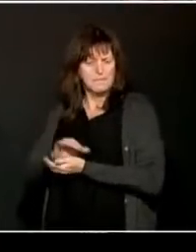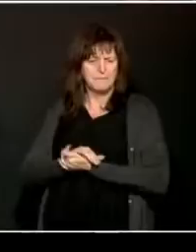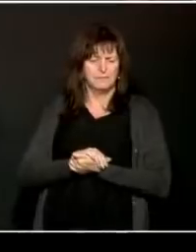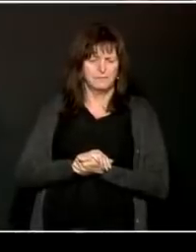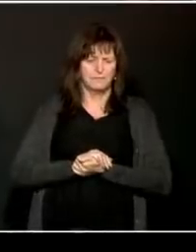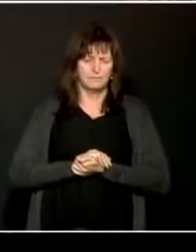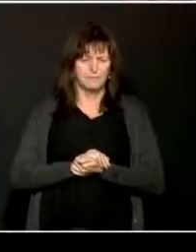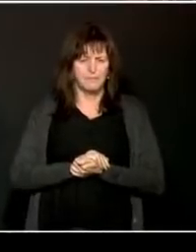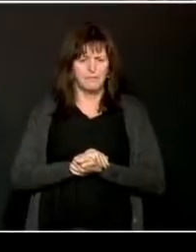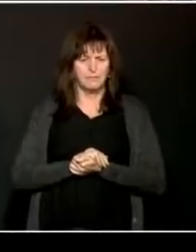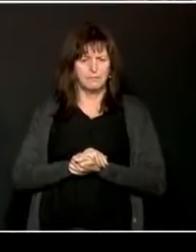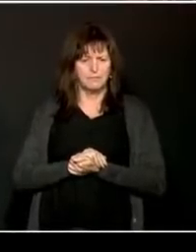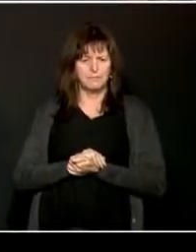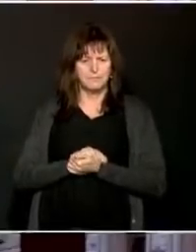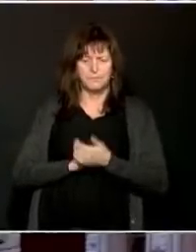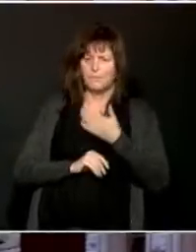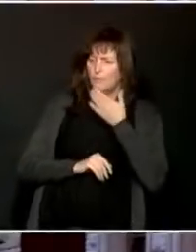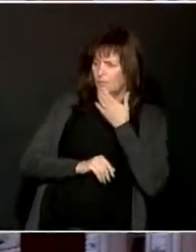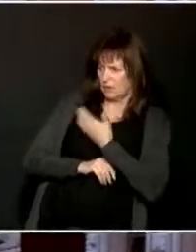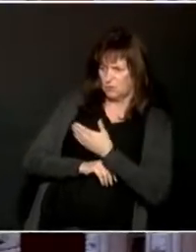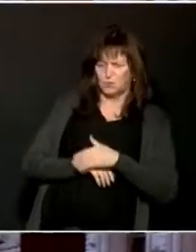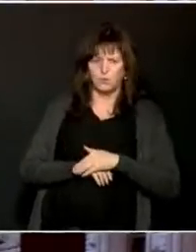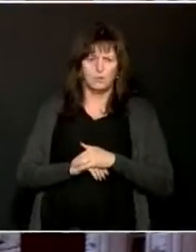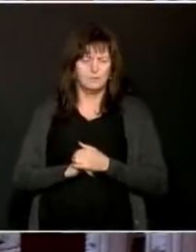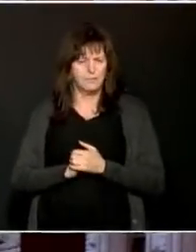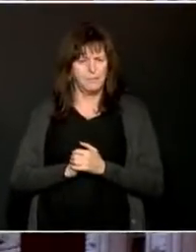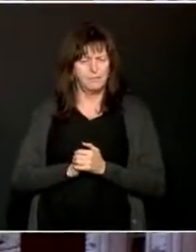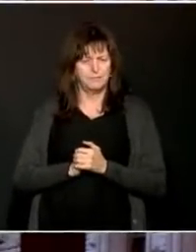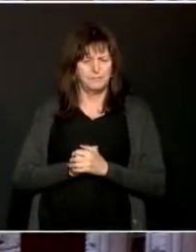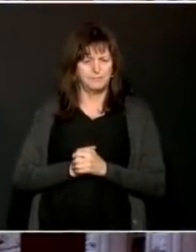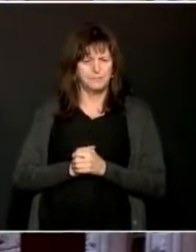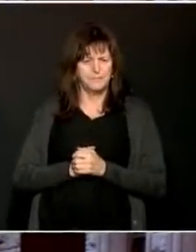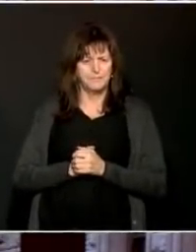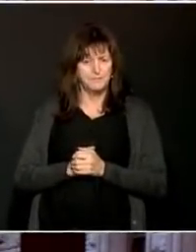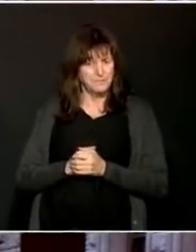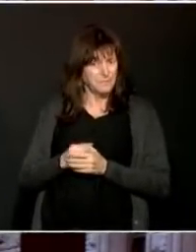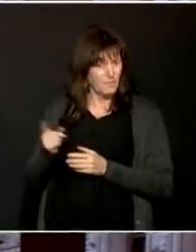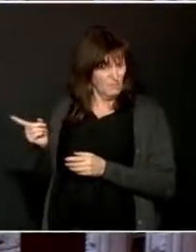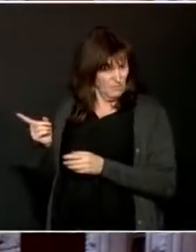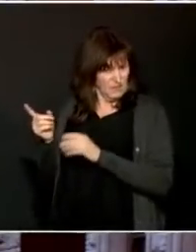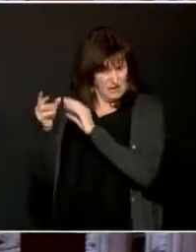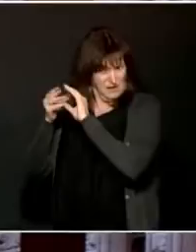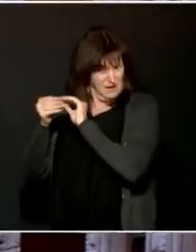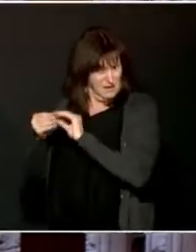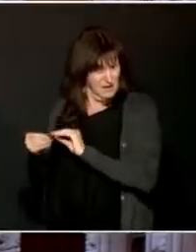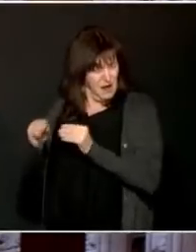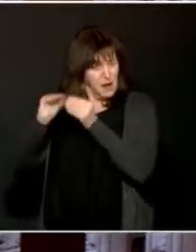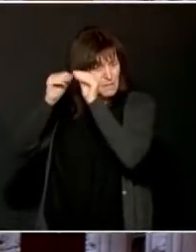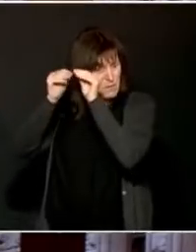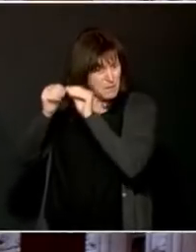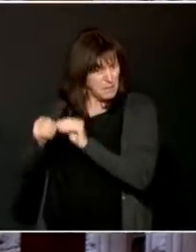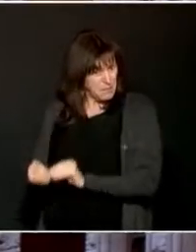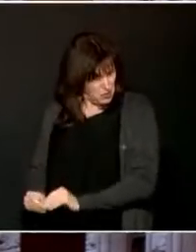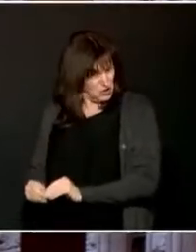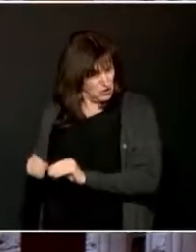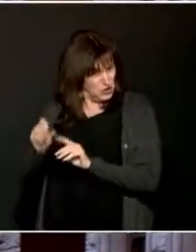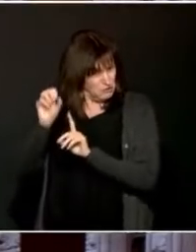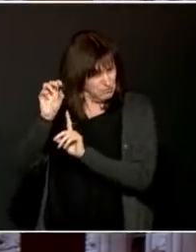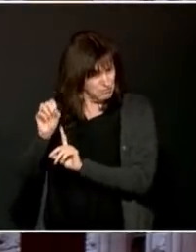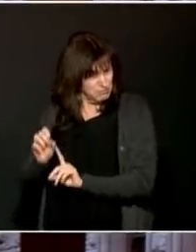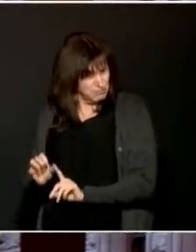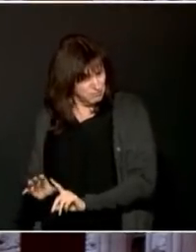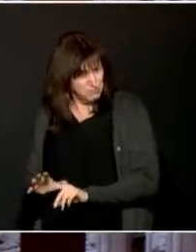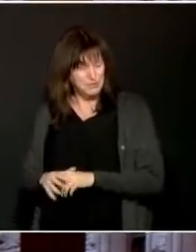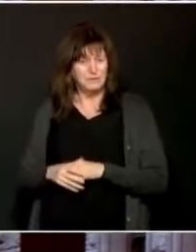So thank you. So with that, we have had some movements and changes within the framework over